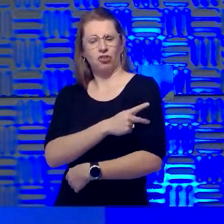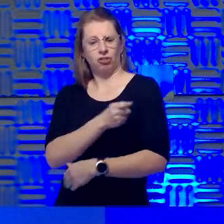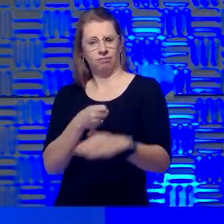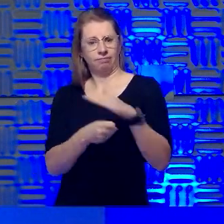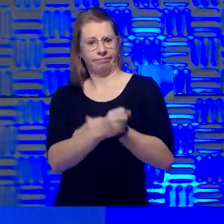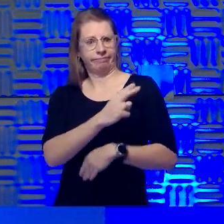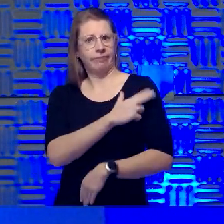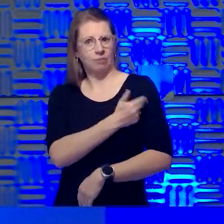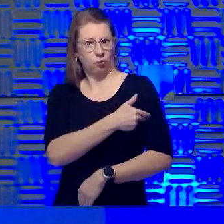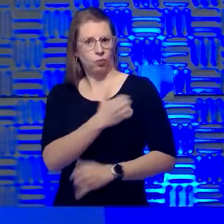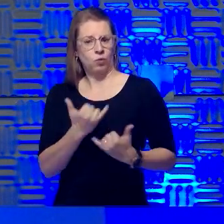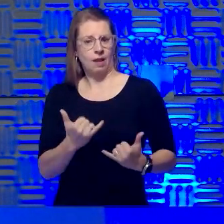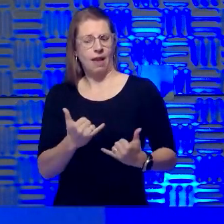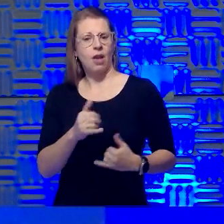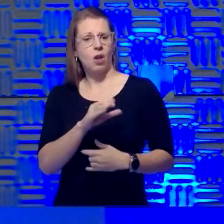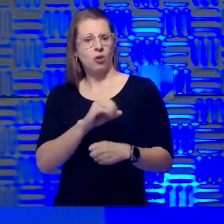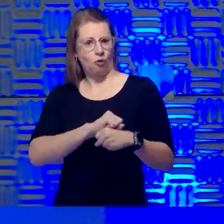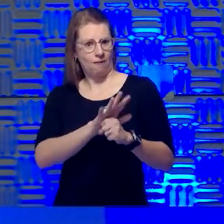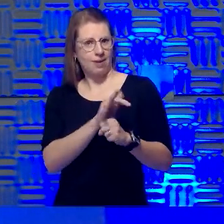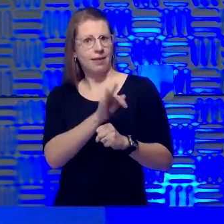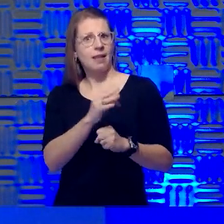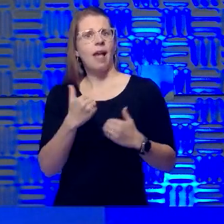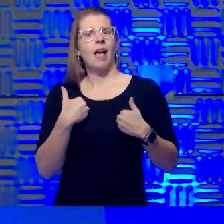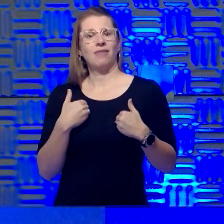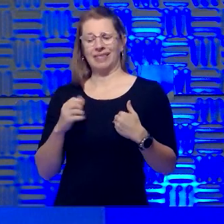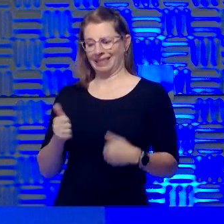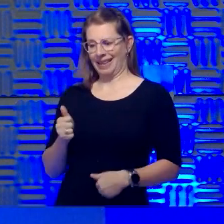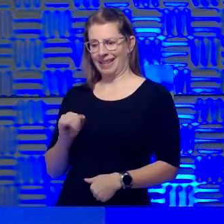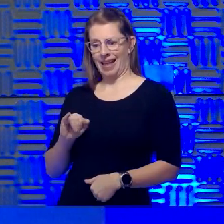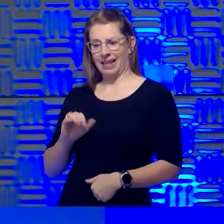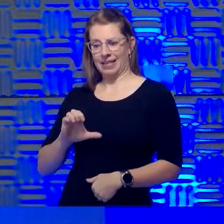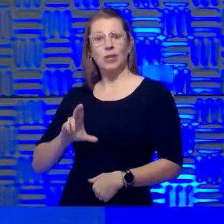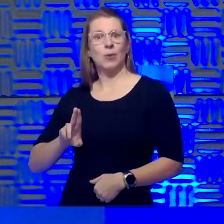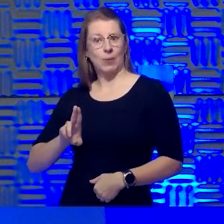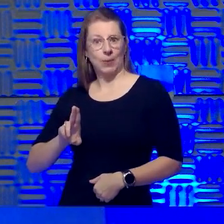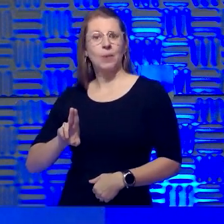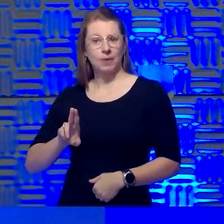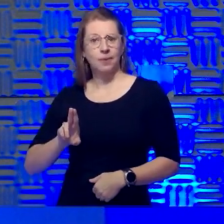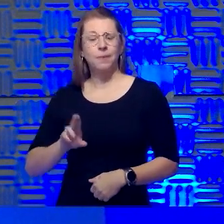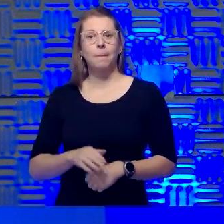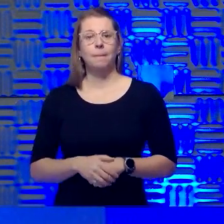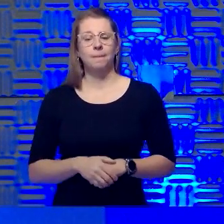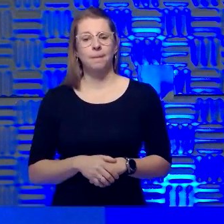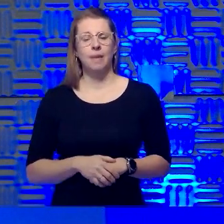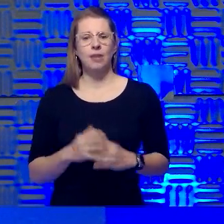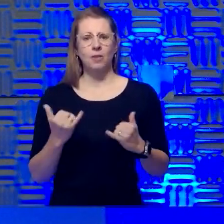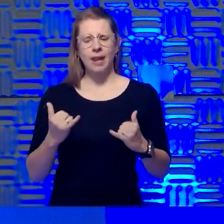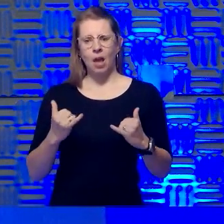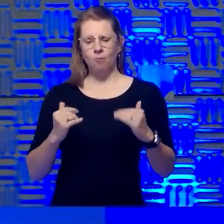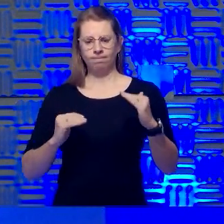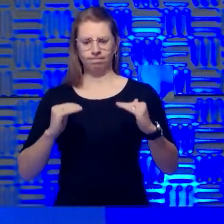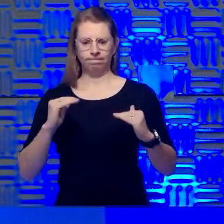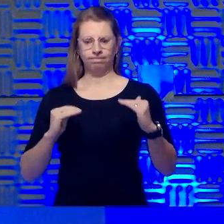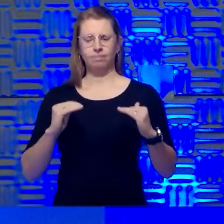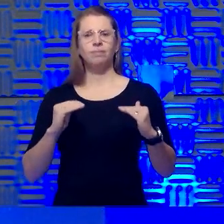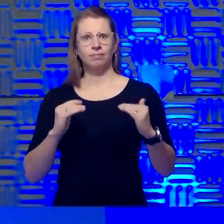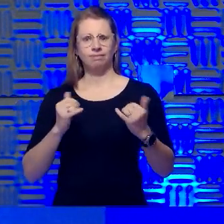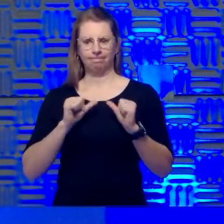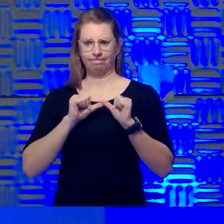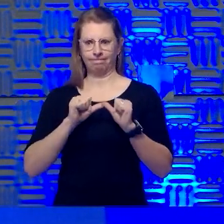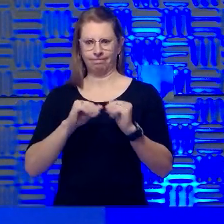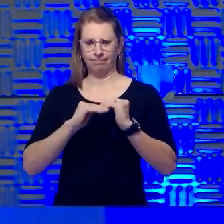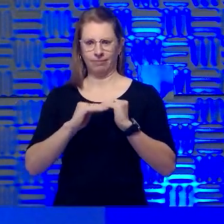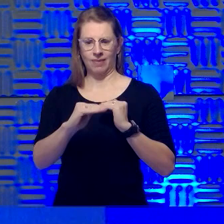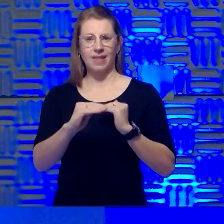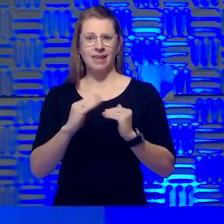with COVID-19, and 10 of those are in the ICU. So we are just really hanging out this equilibrium type. This is our new